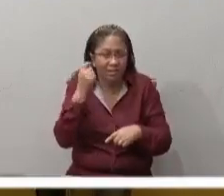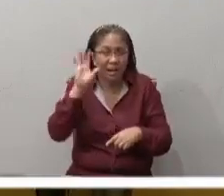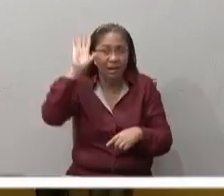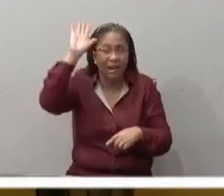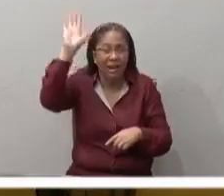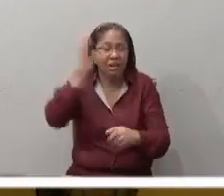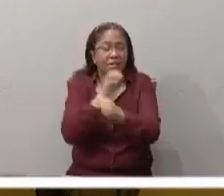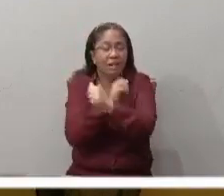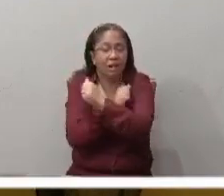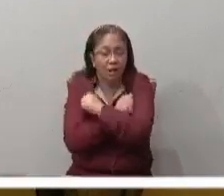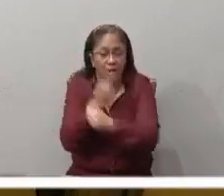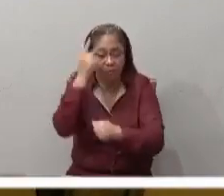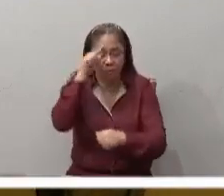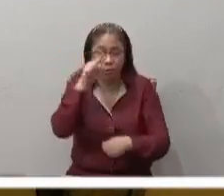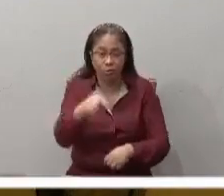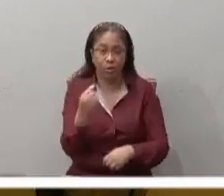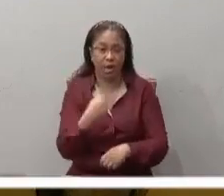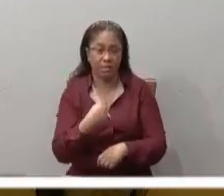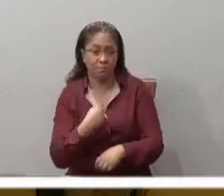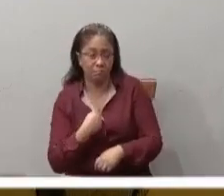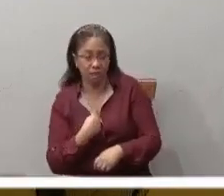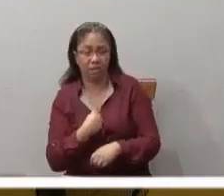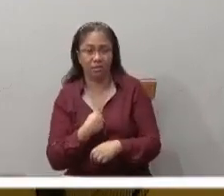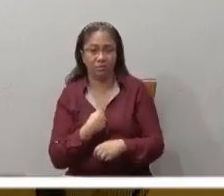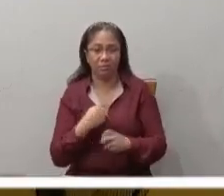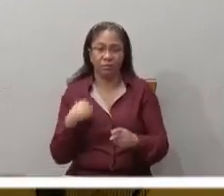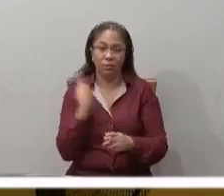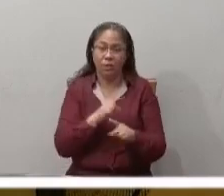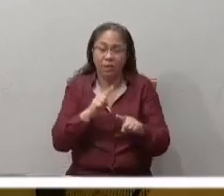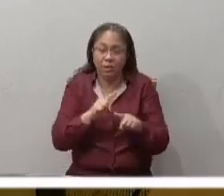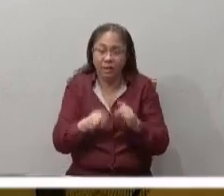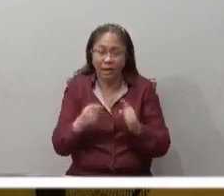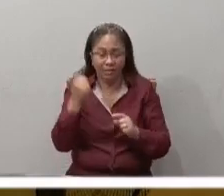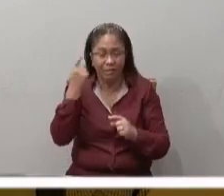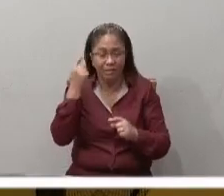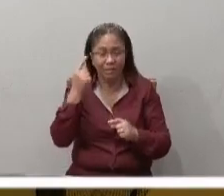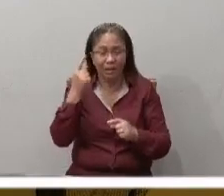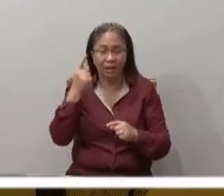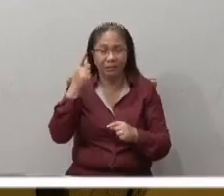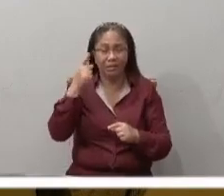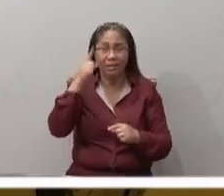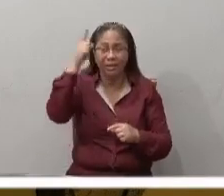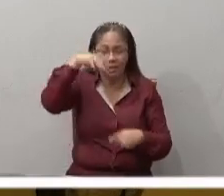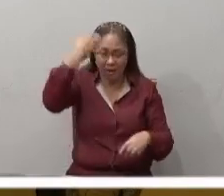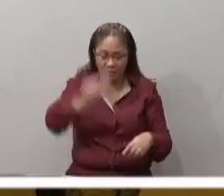that God is relentless and persistent in giving us the invitation to the banquet.